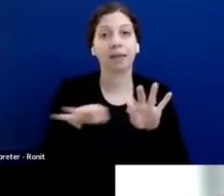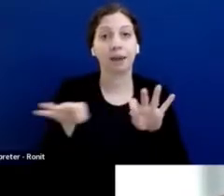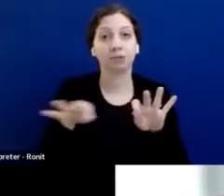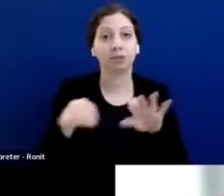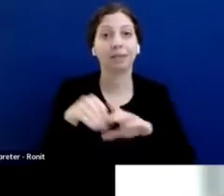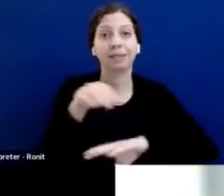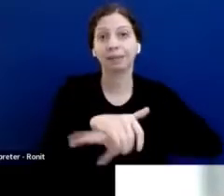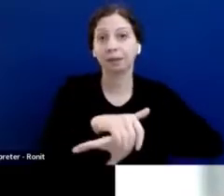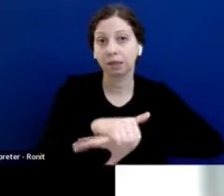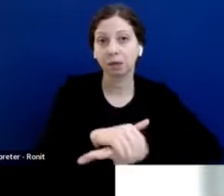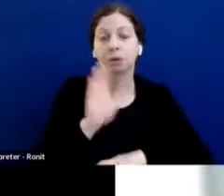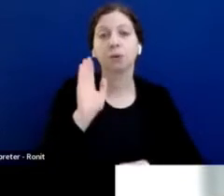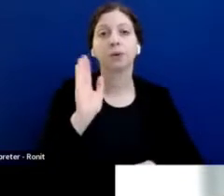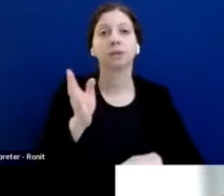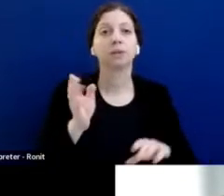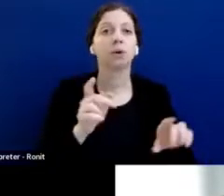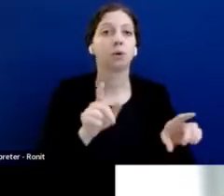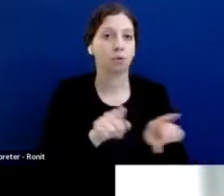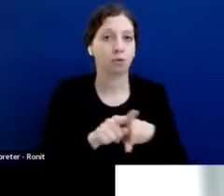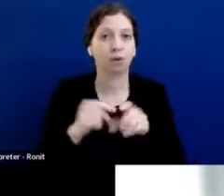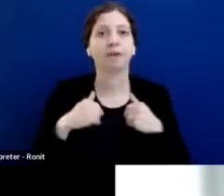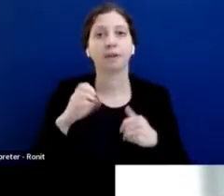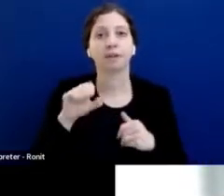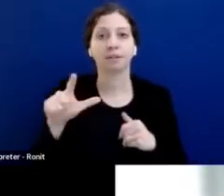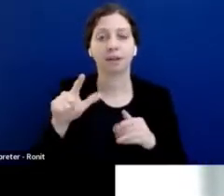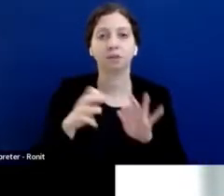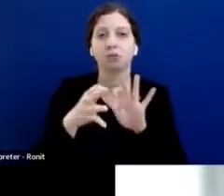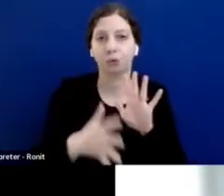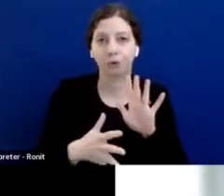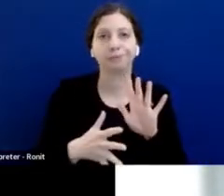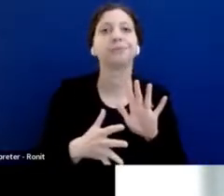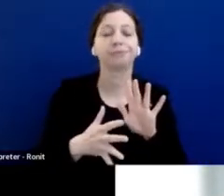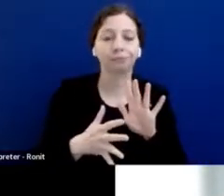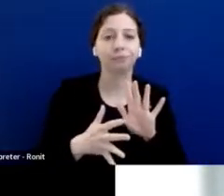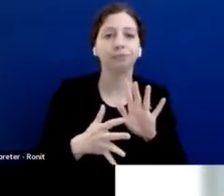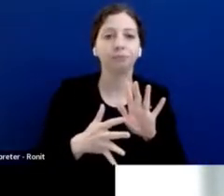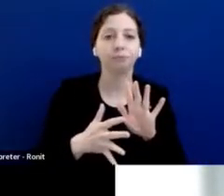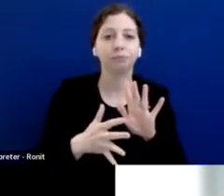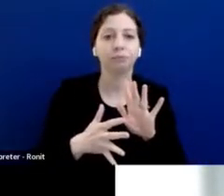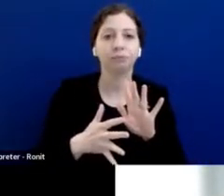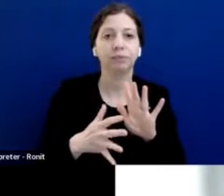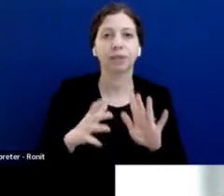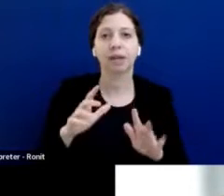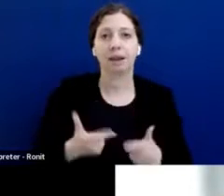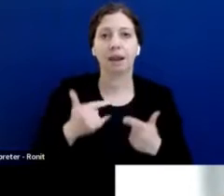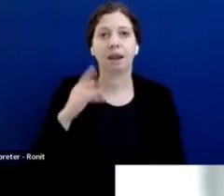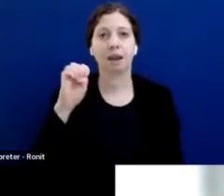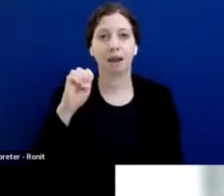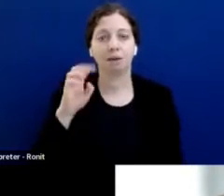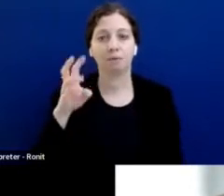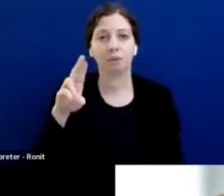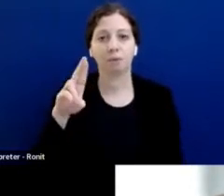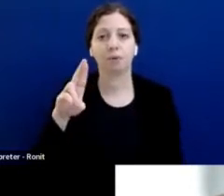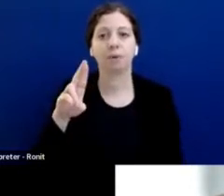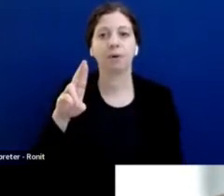English. We will also have an ASL interpreter. The live webinar will include